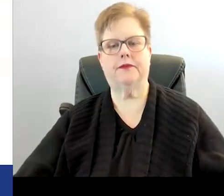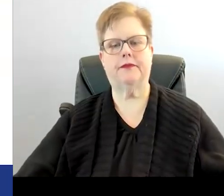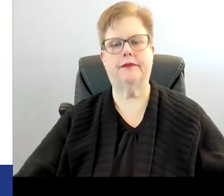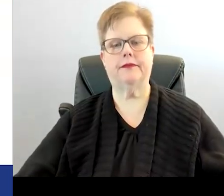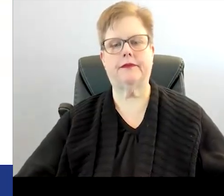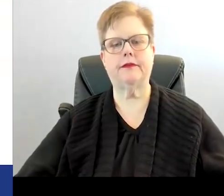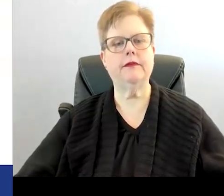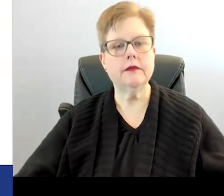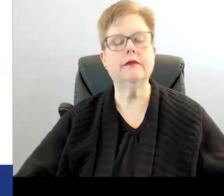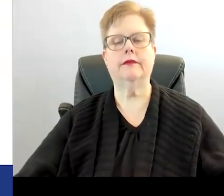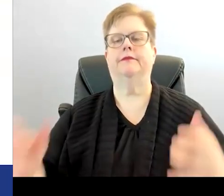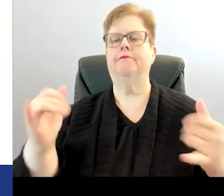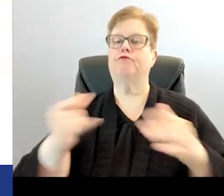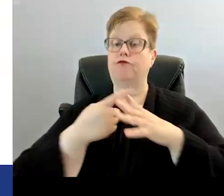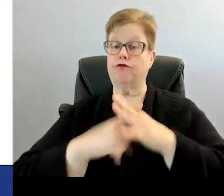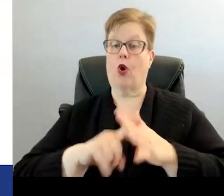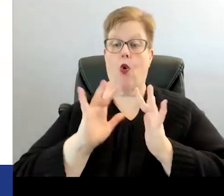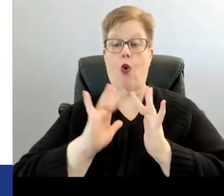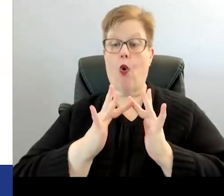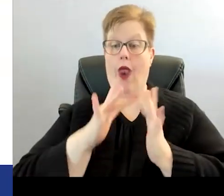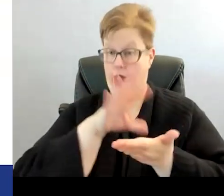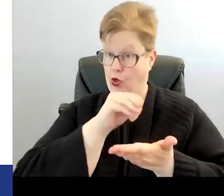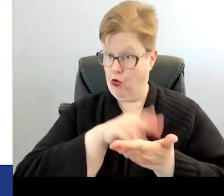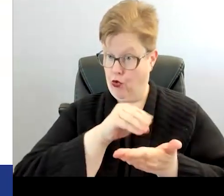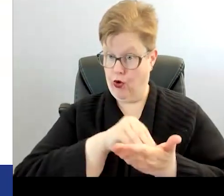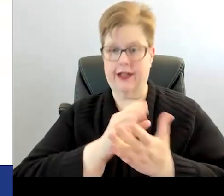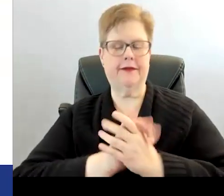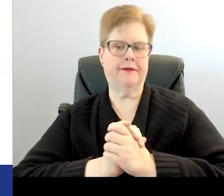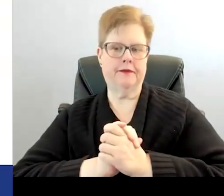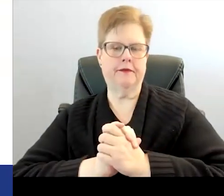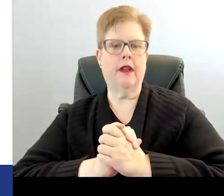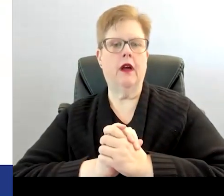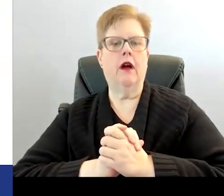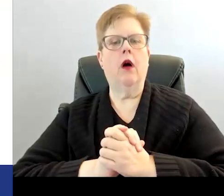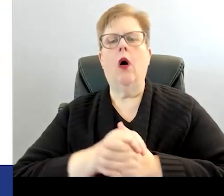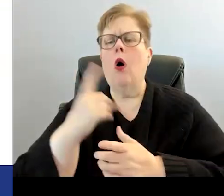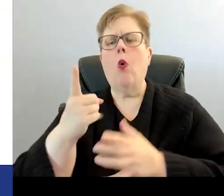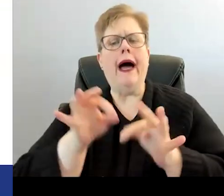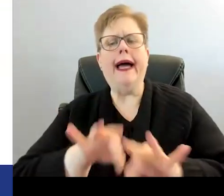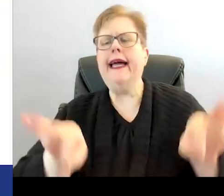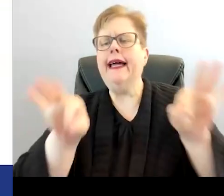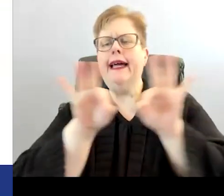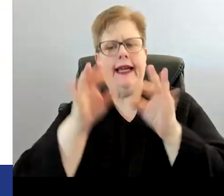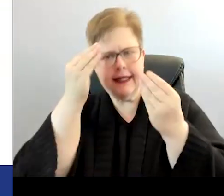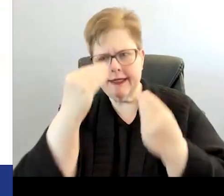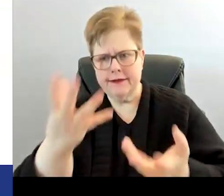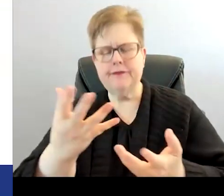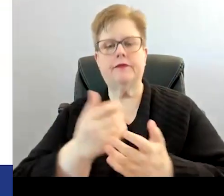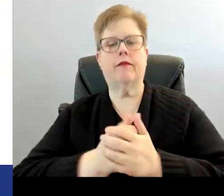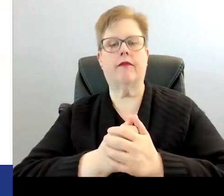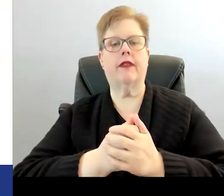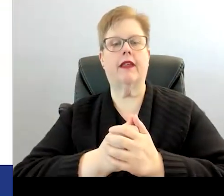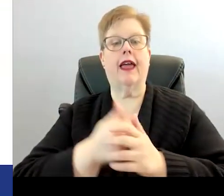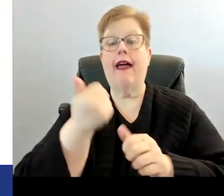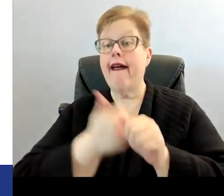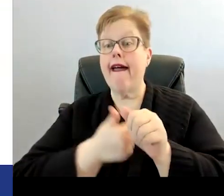All right, let's launch into online learning. One key bit of information is that every